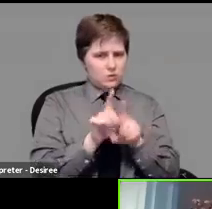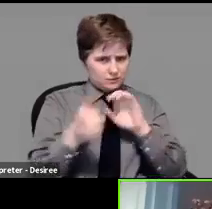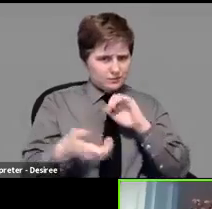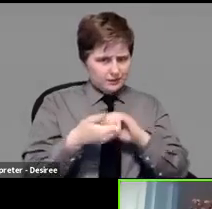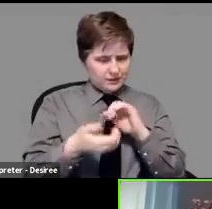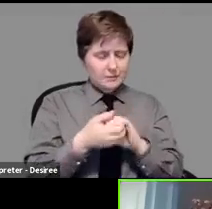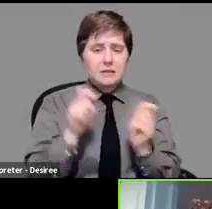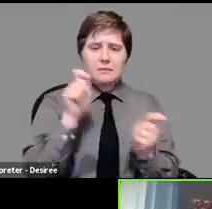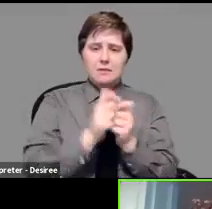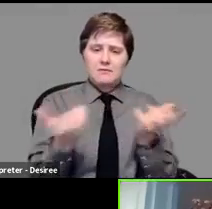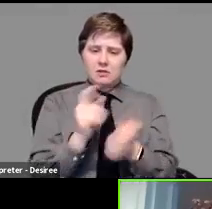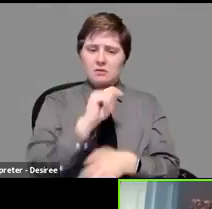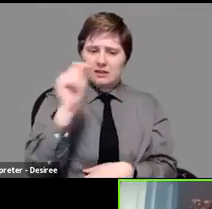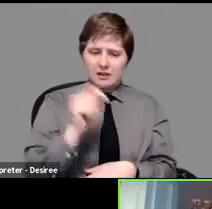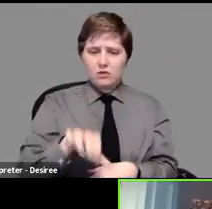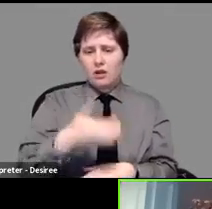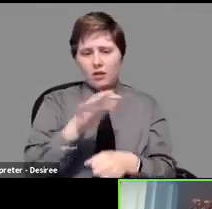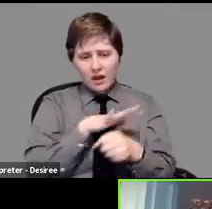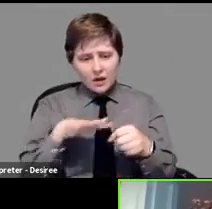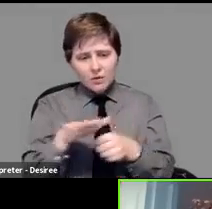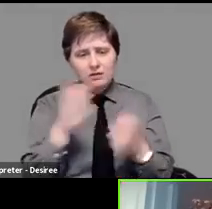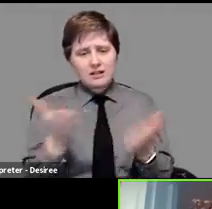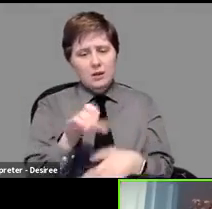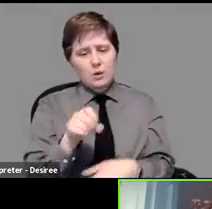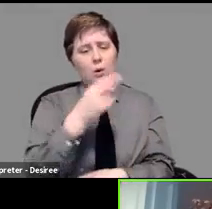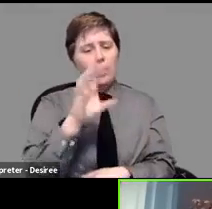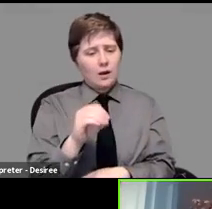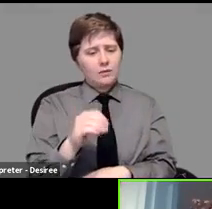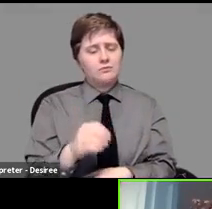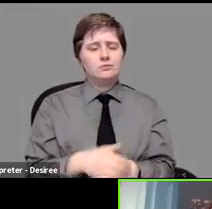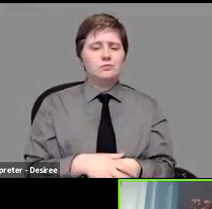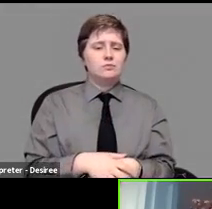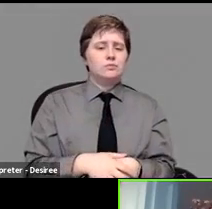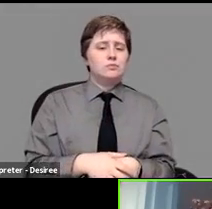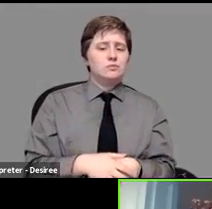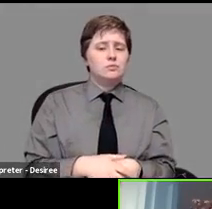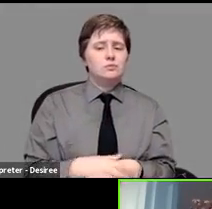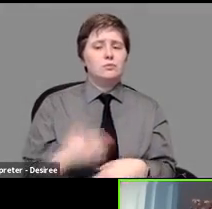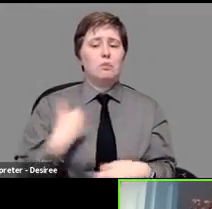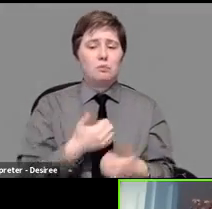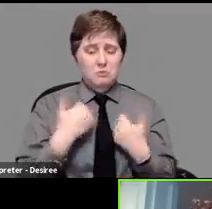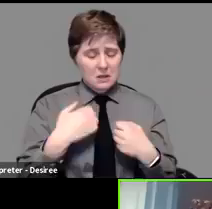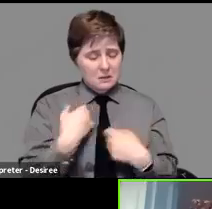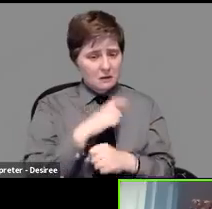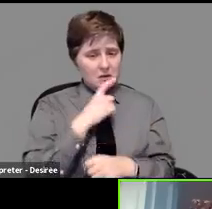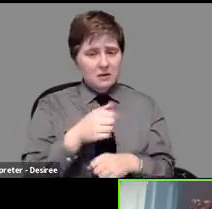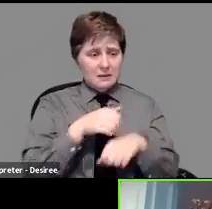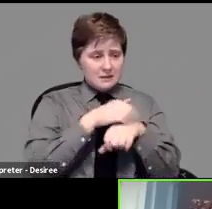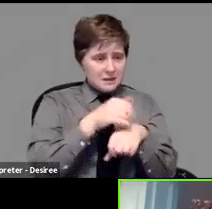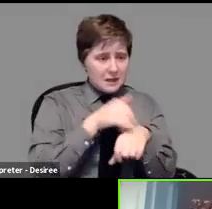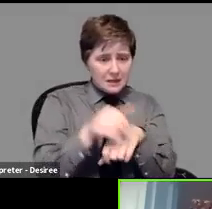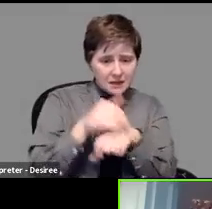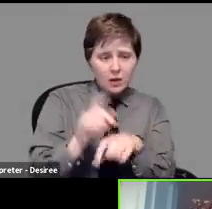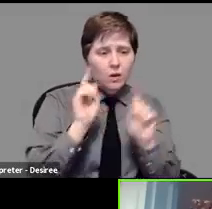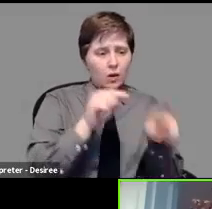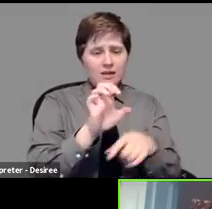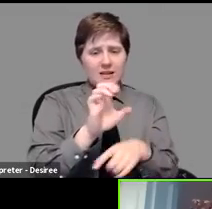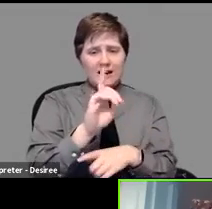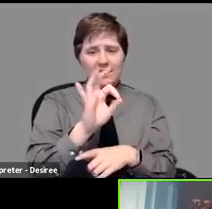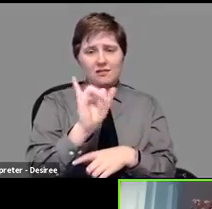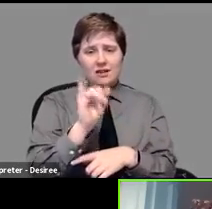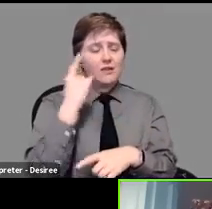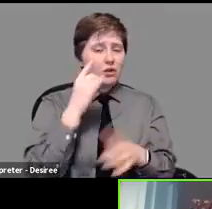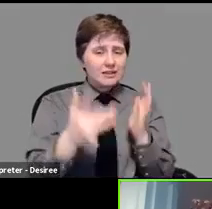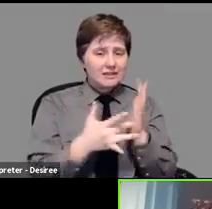in Toledo and other areas here in Ohio, to make sure that we're sending people to those CDFIs for technical